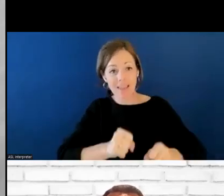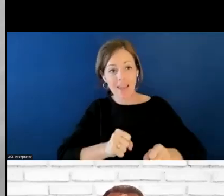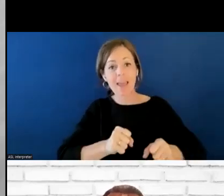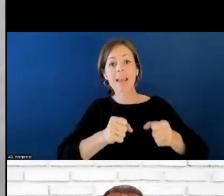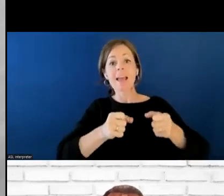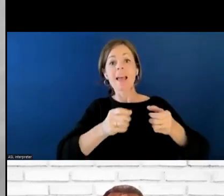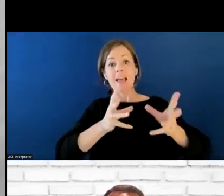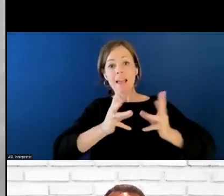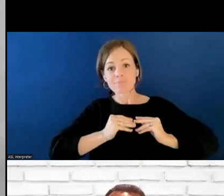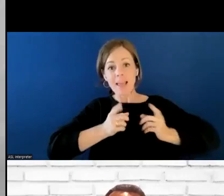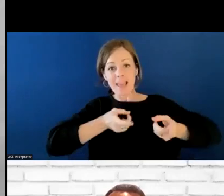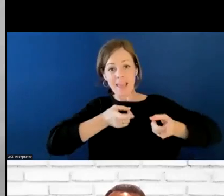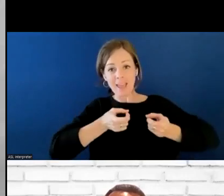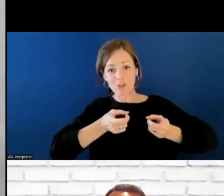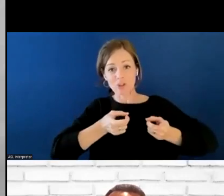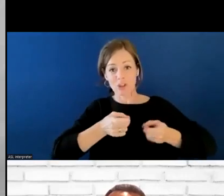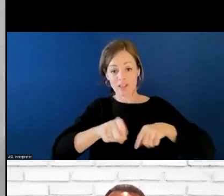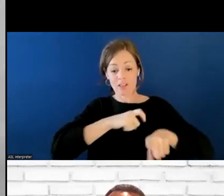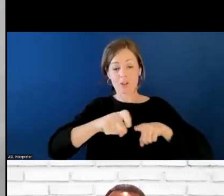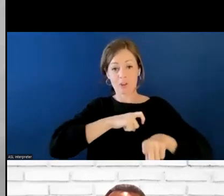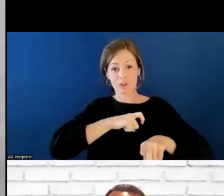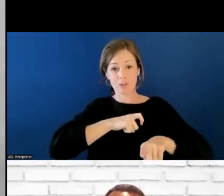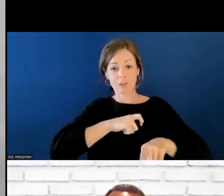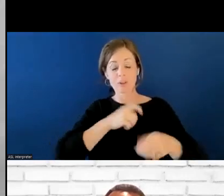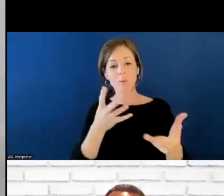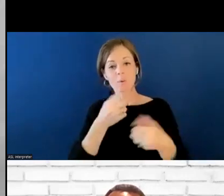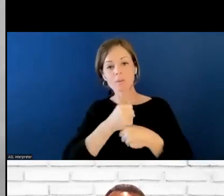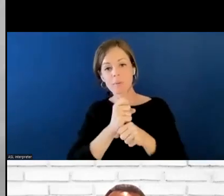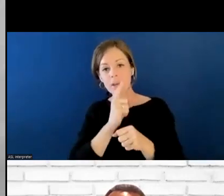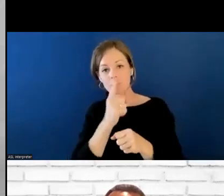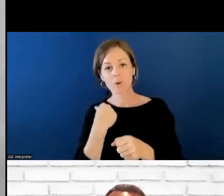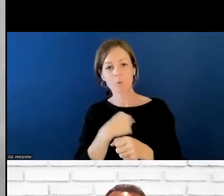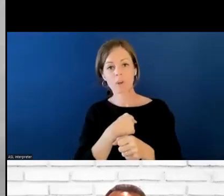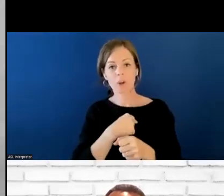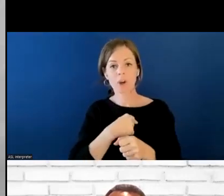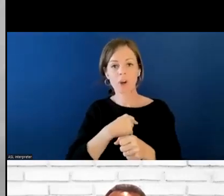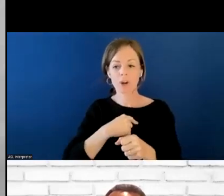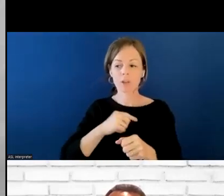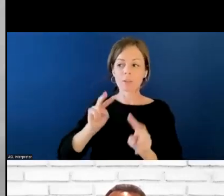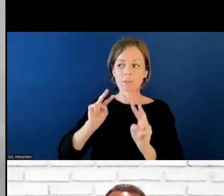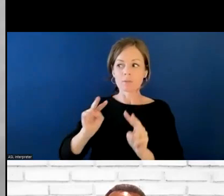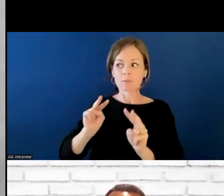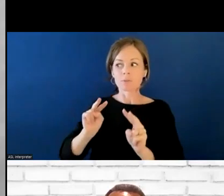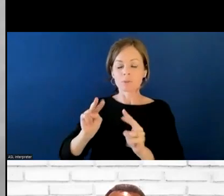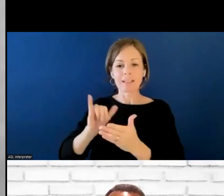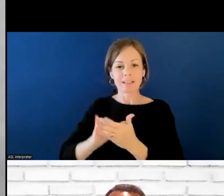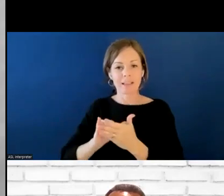and that we are constantly monitoring that and letting everybody know as we